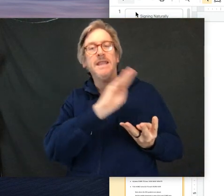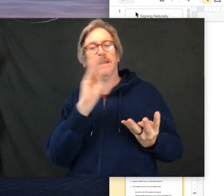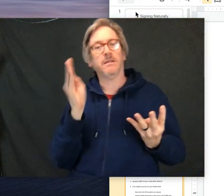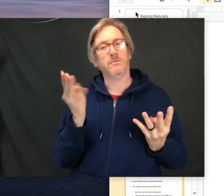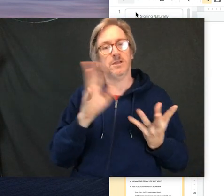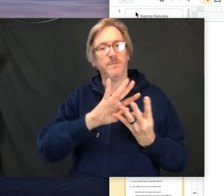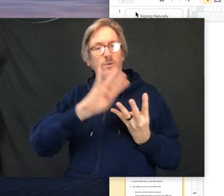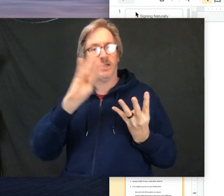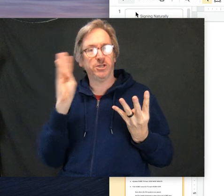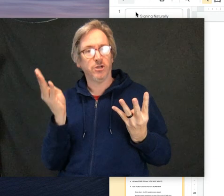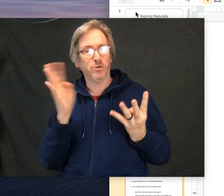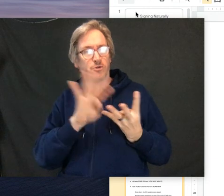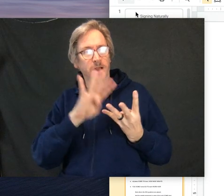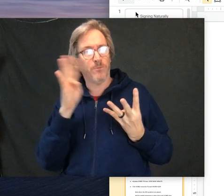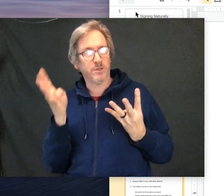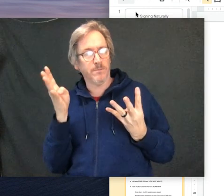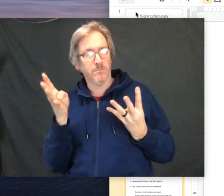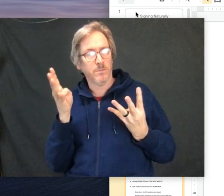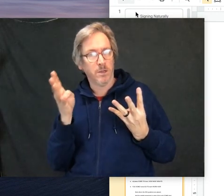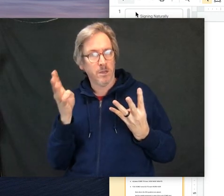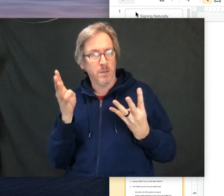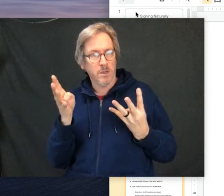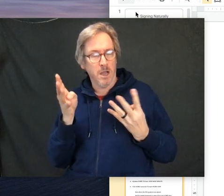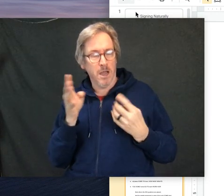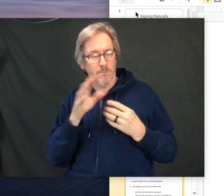And again, the WH, you try to put them